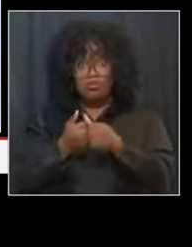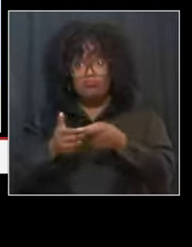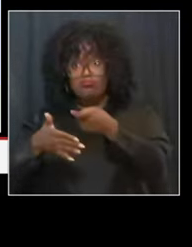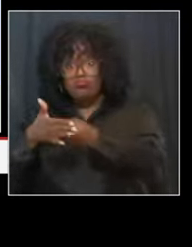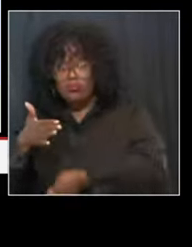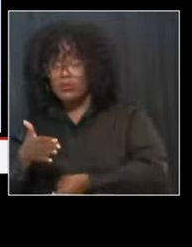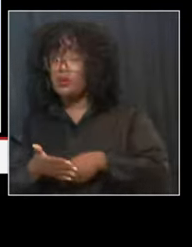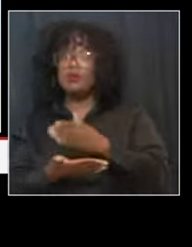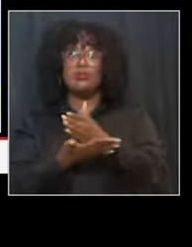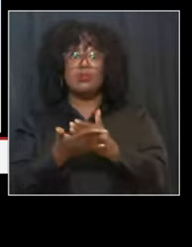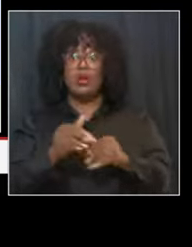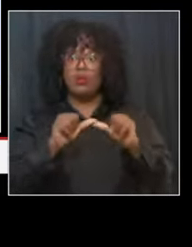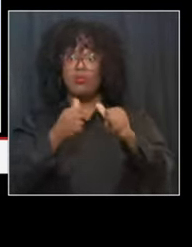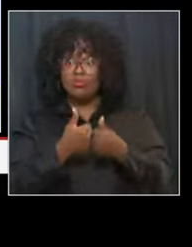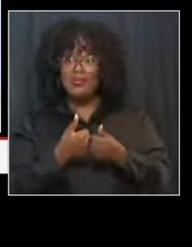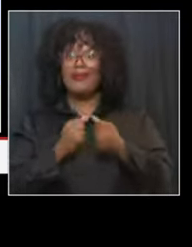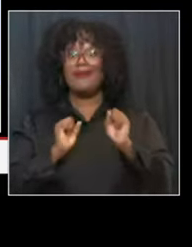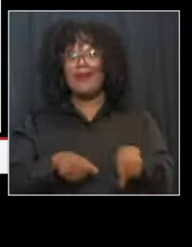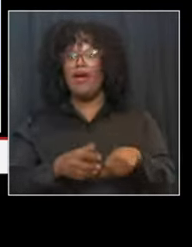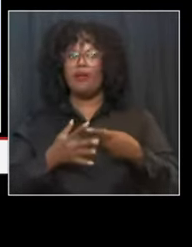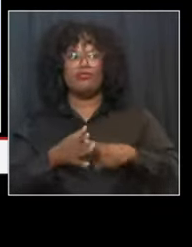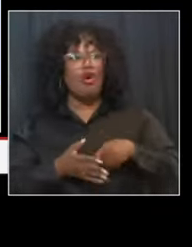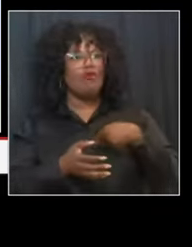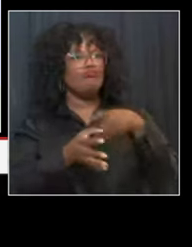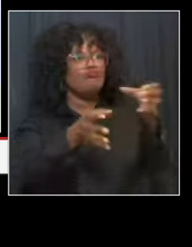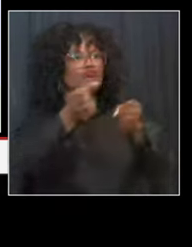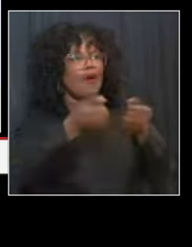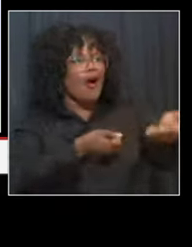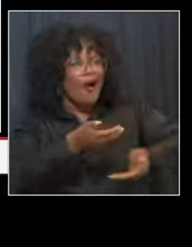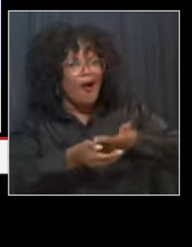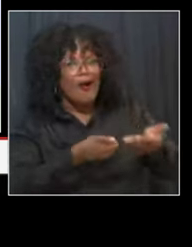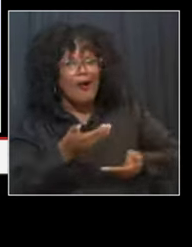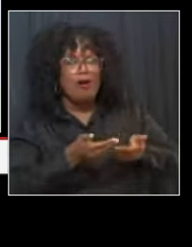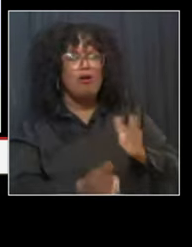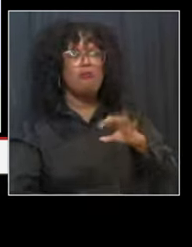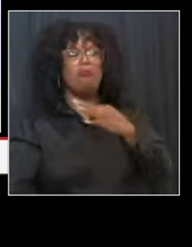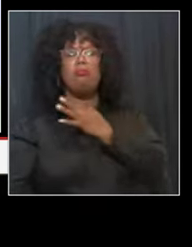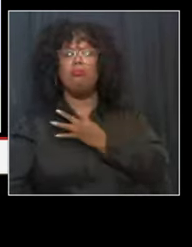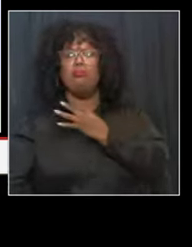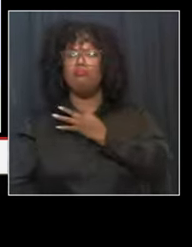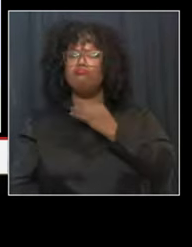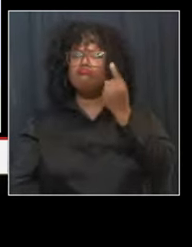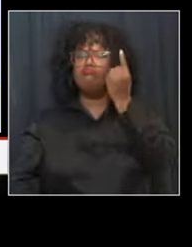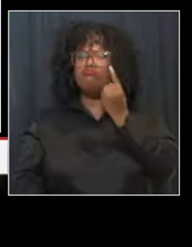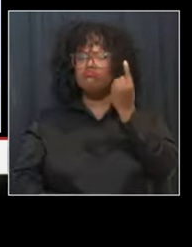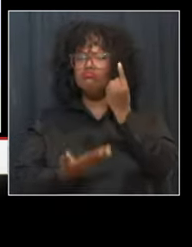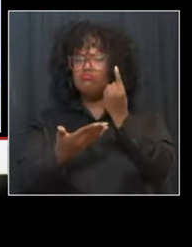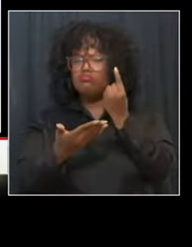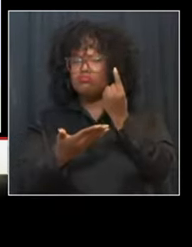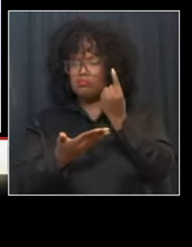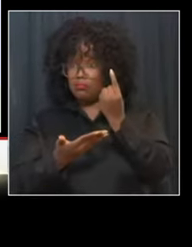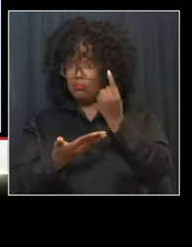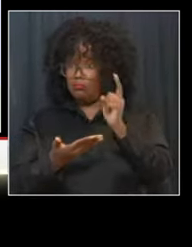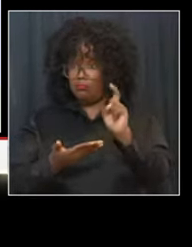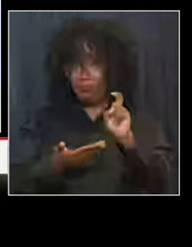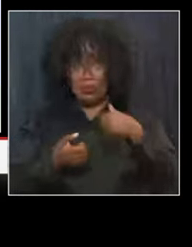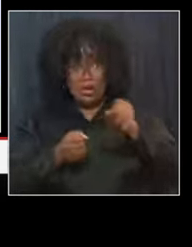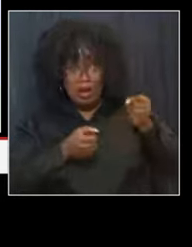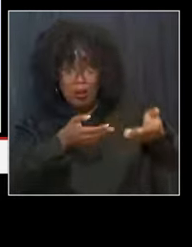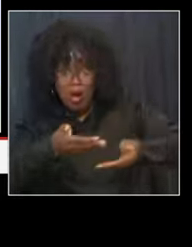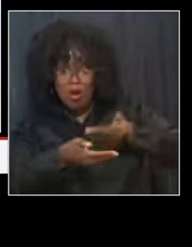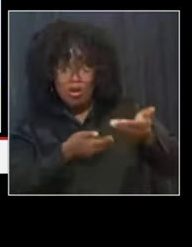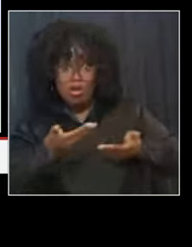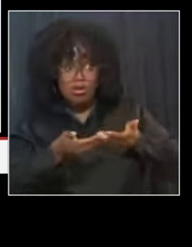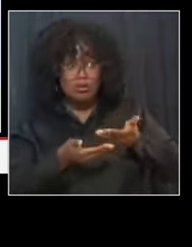about as far as what the criteria will be for agencies who are going to be able to have the unfreeze? And I'm really thinking about our mission